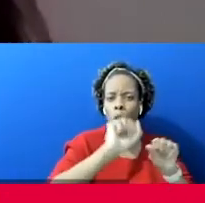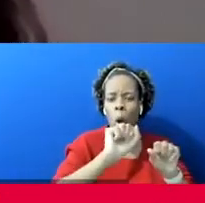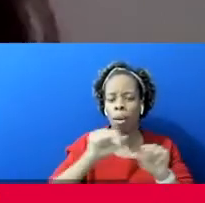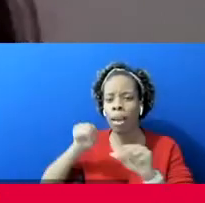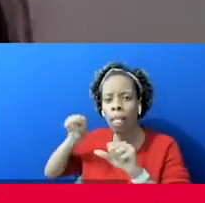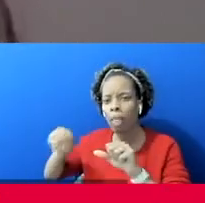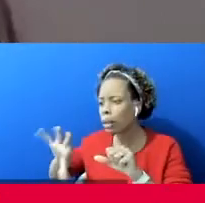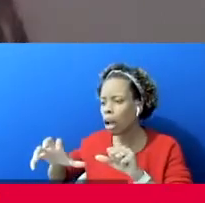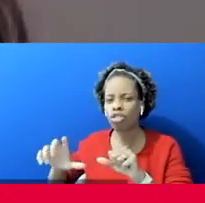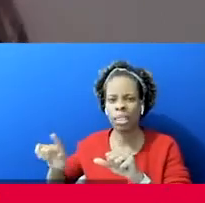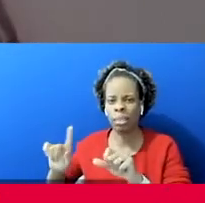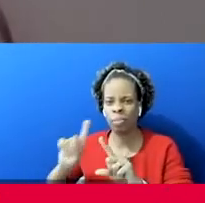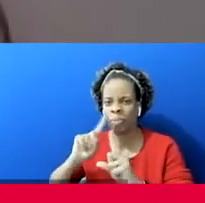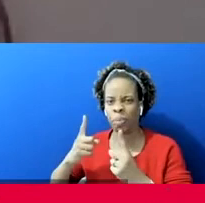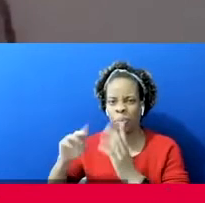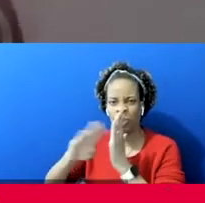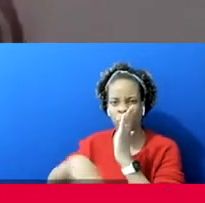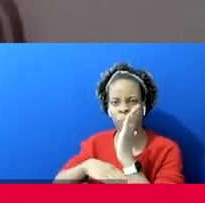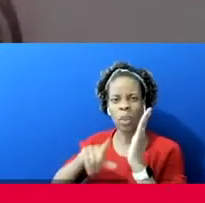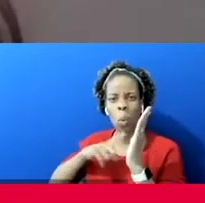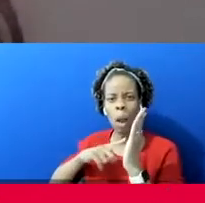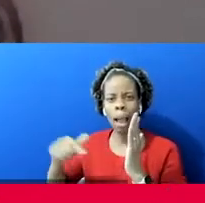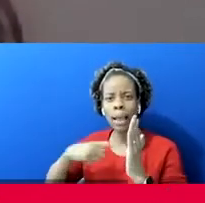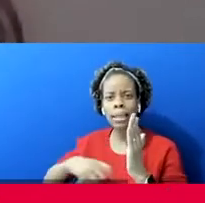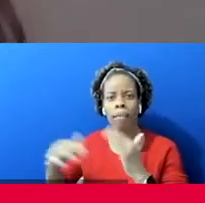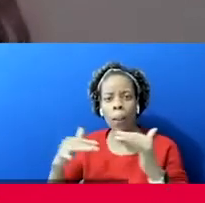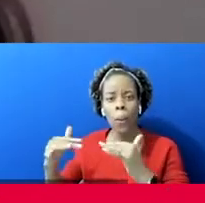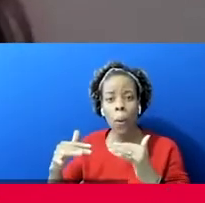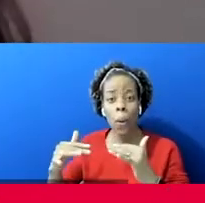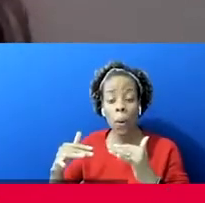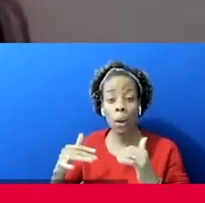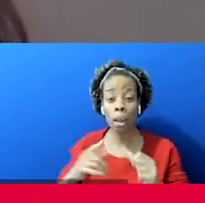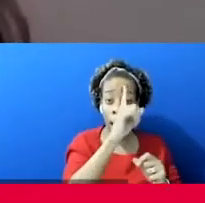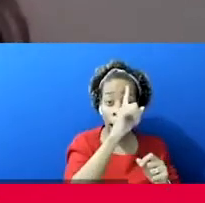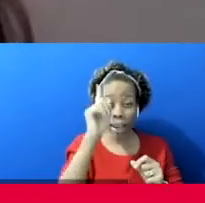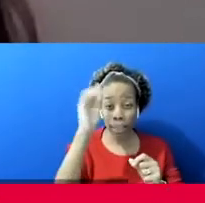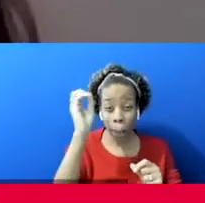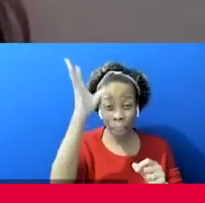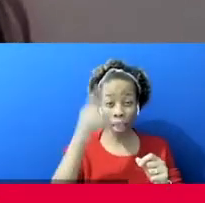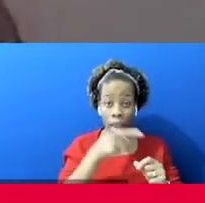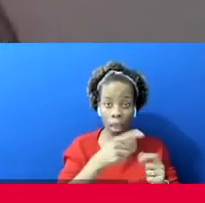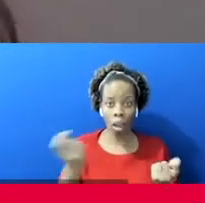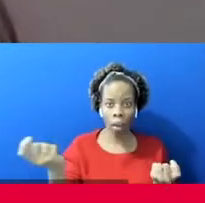doesn't deserve it, they're in a civil war. So again, it's all of these academics, these people from primarily,